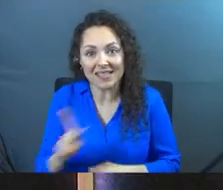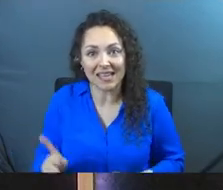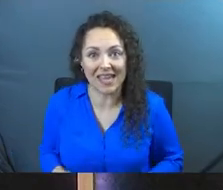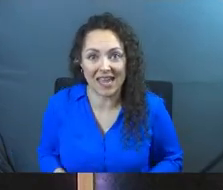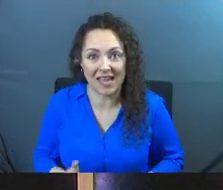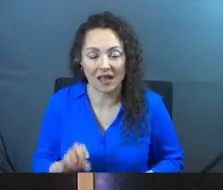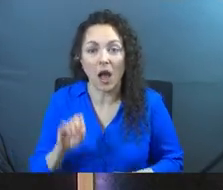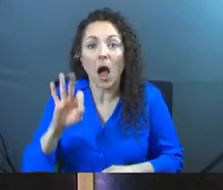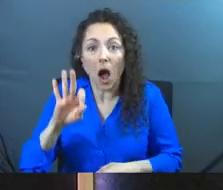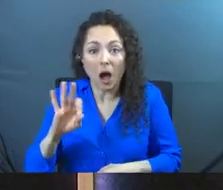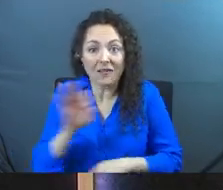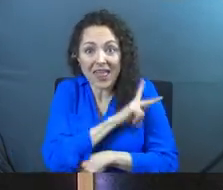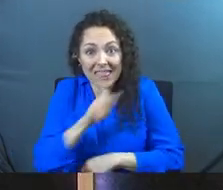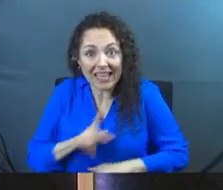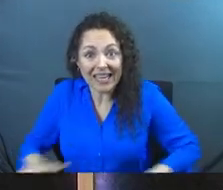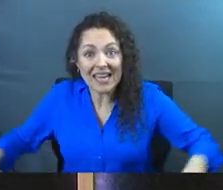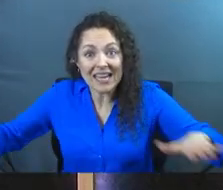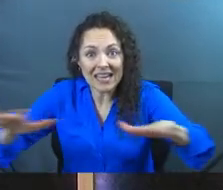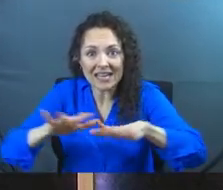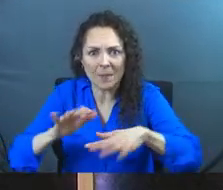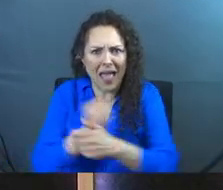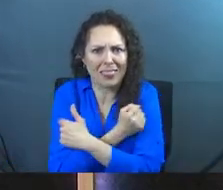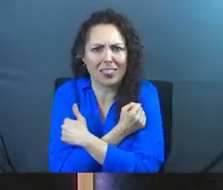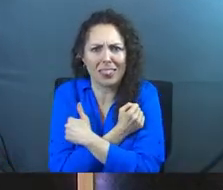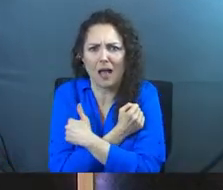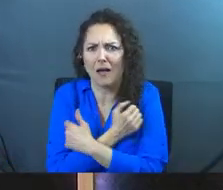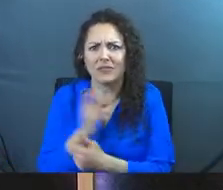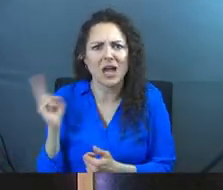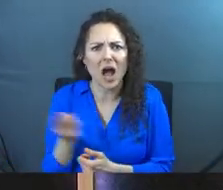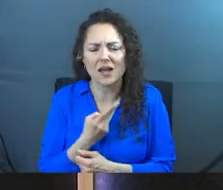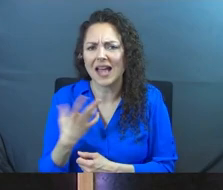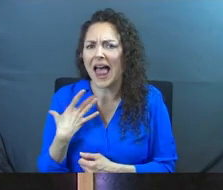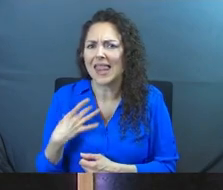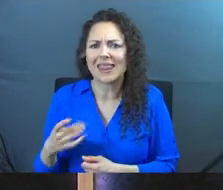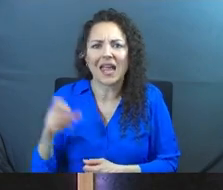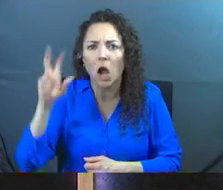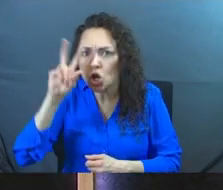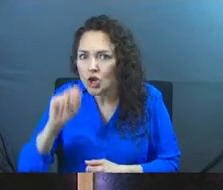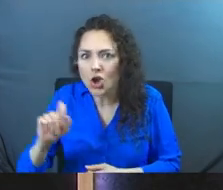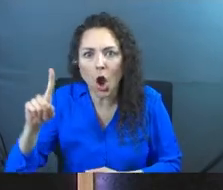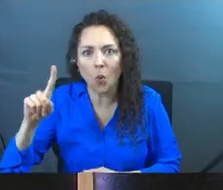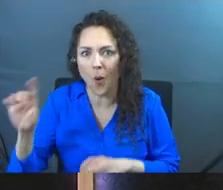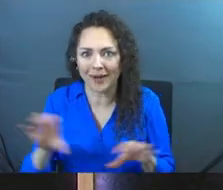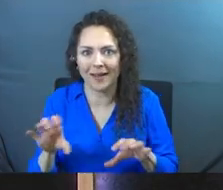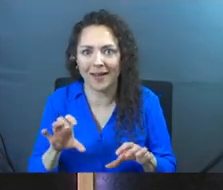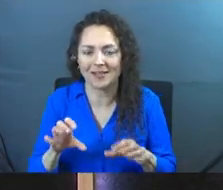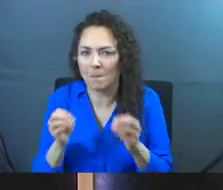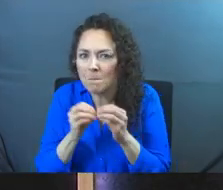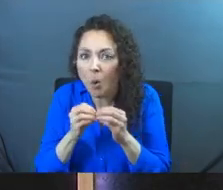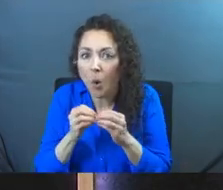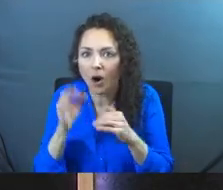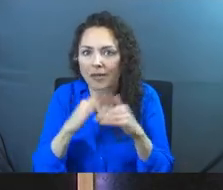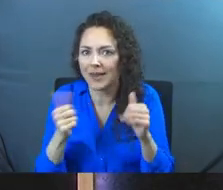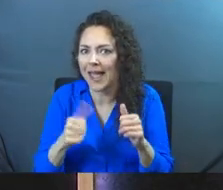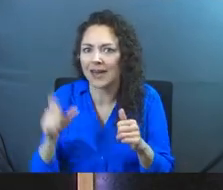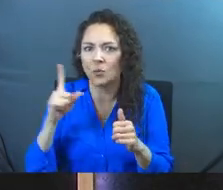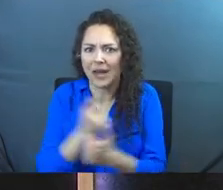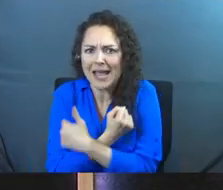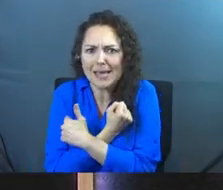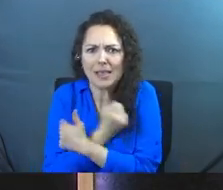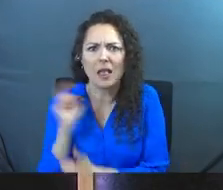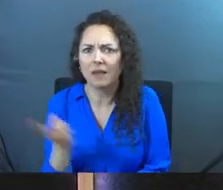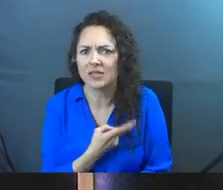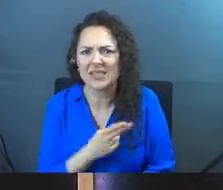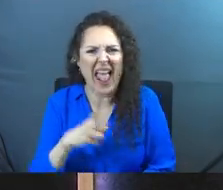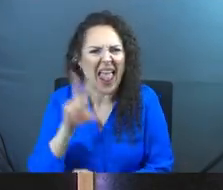of this kingdom who loves us unlike anybody else loves us. More than anybody else loves us and says nothing is going to get in the way of